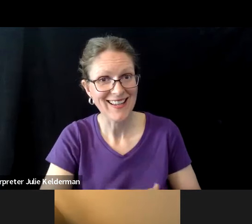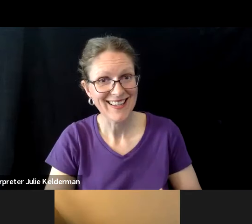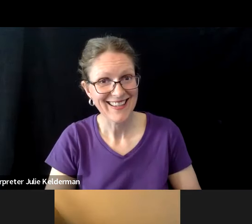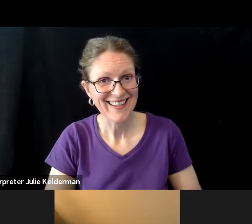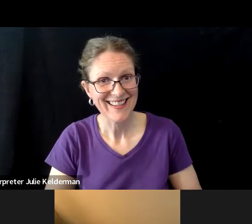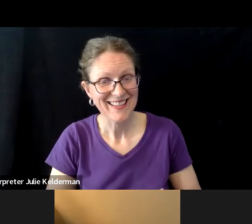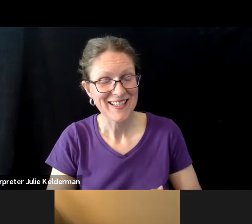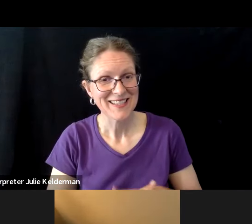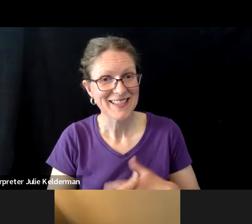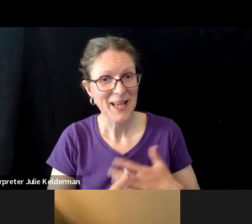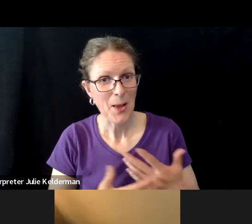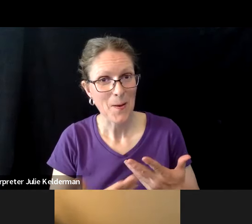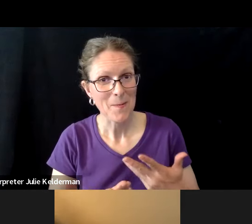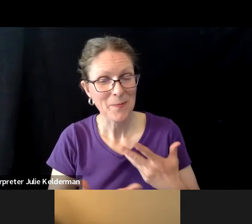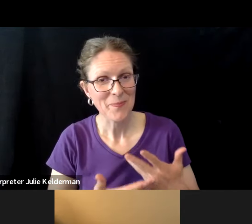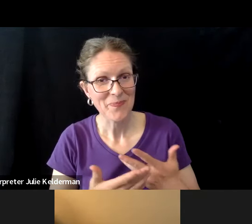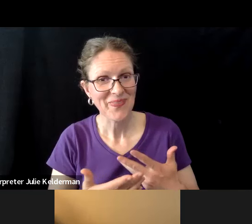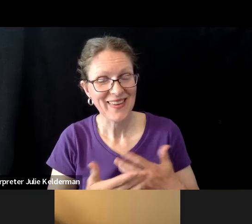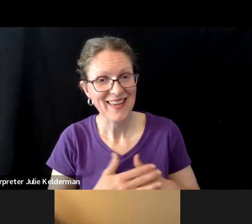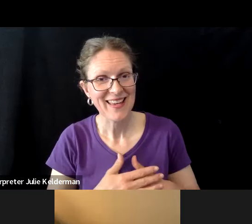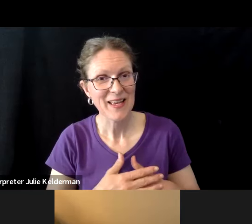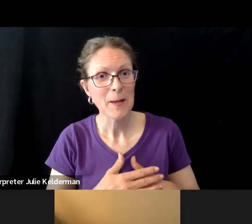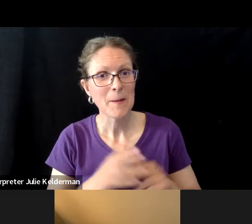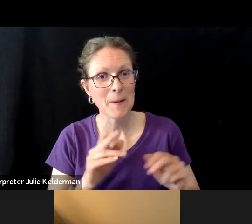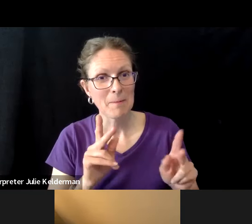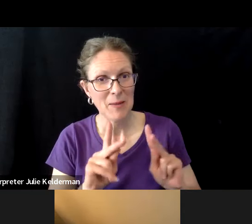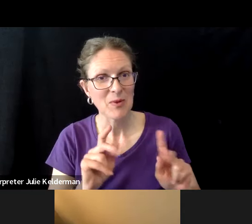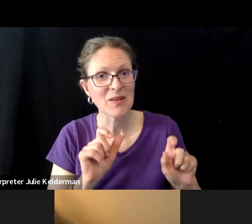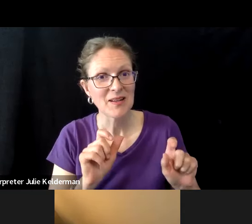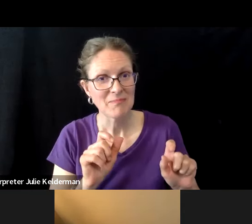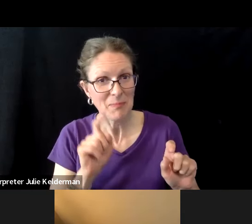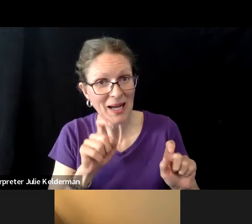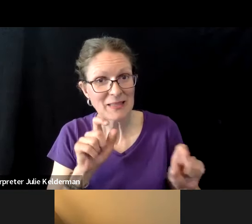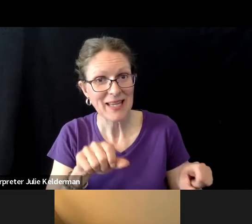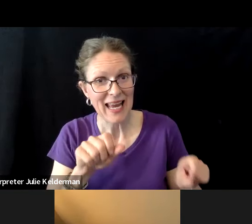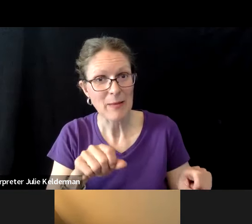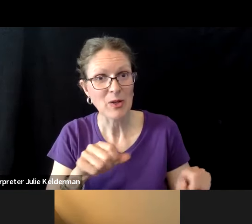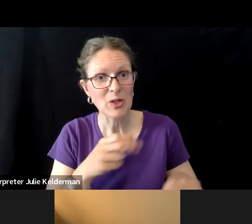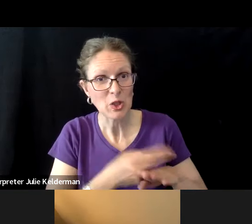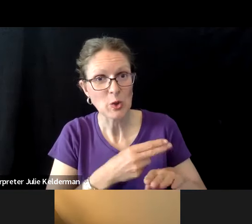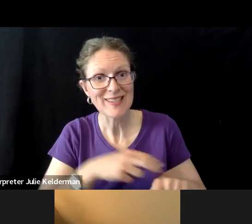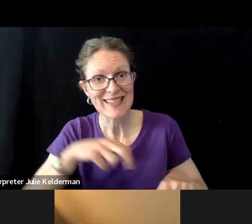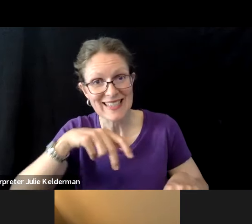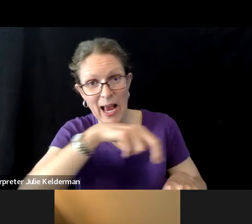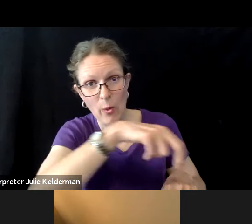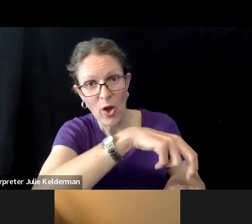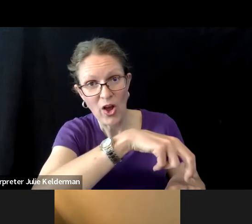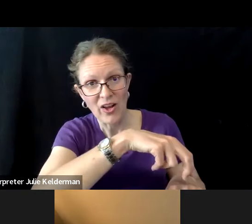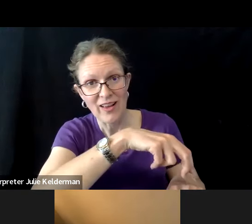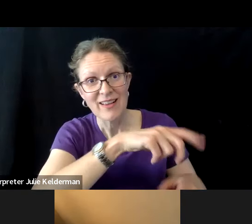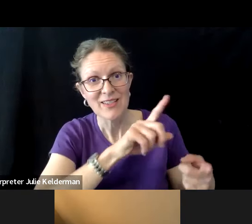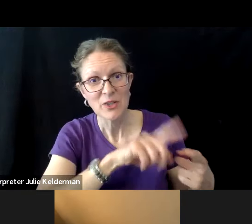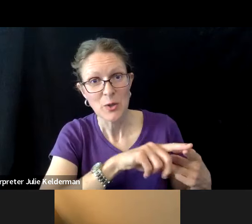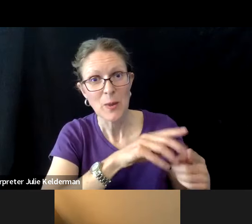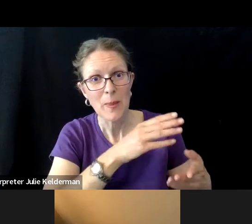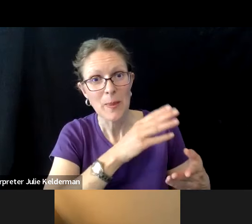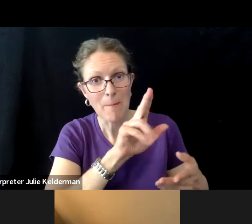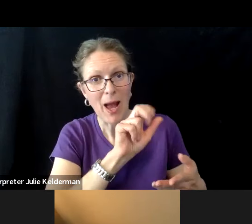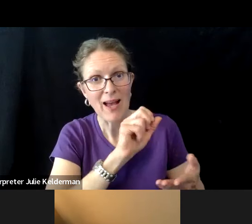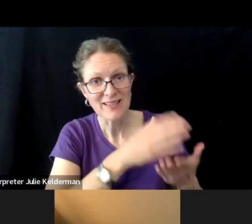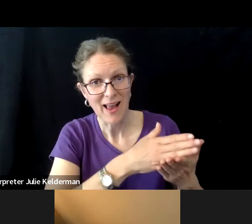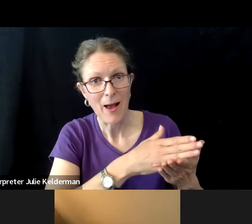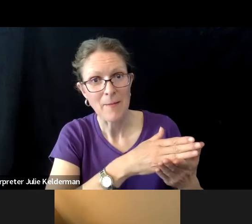So it hinges on being able to do that and then walk out onto Maryland. But it's and what would great. also be nice, there would